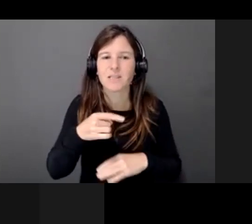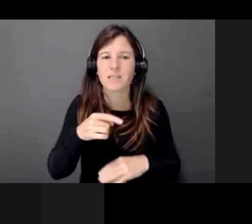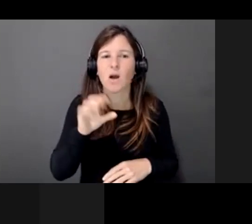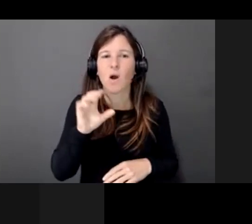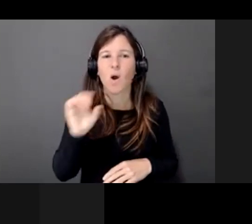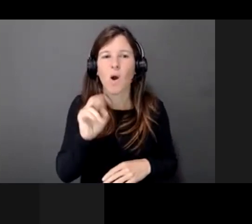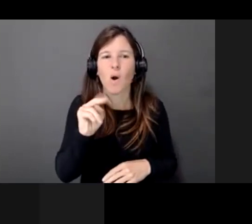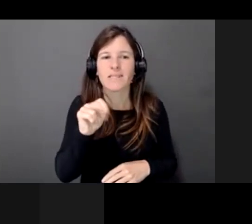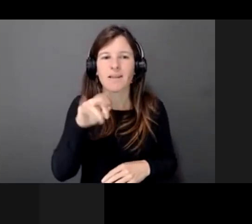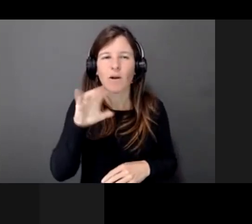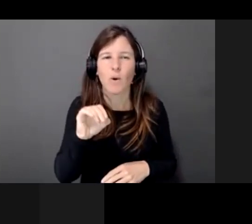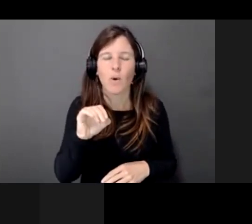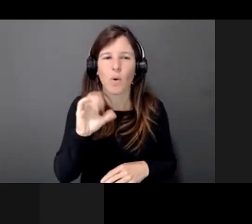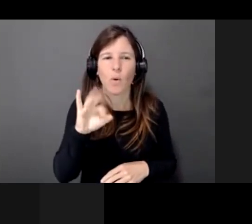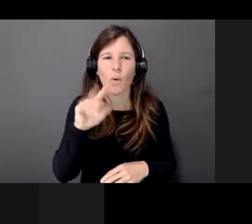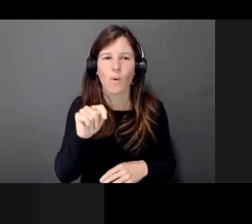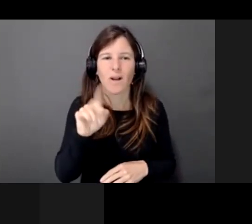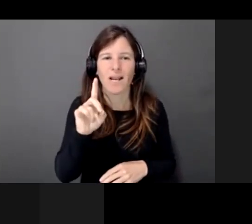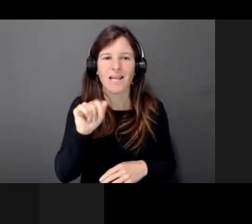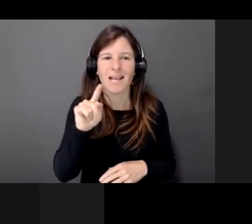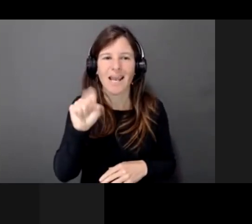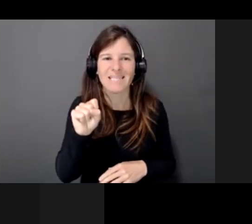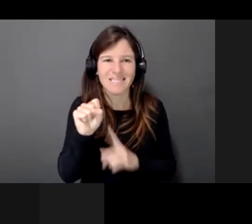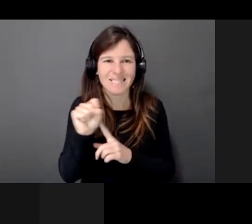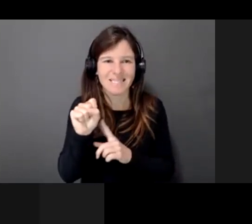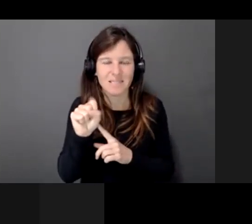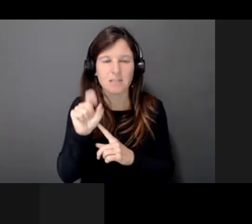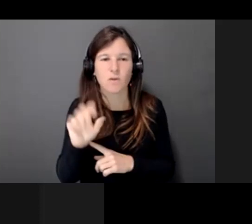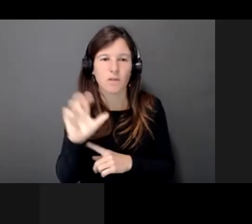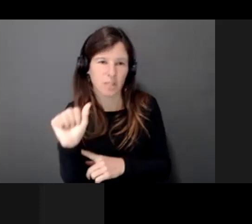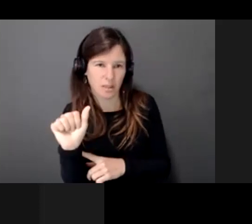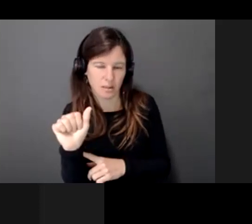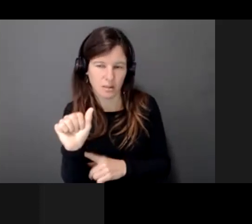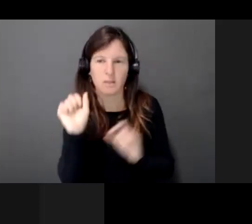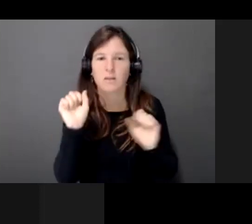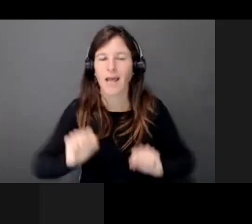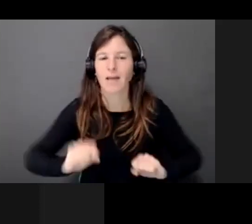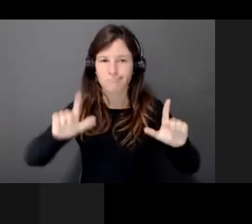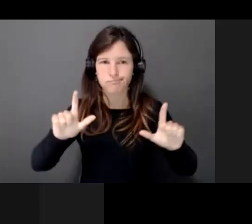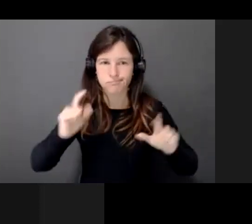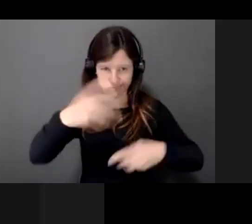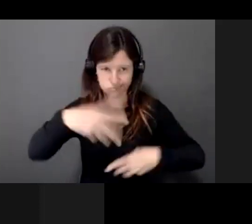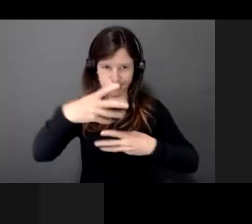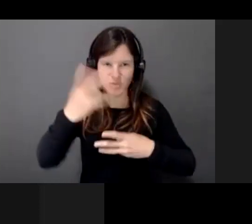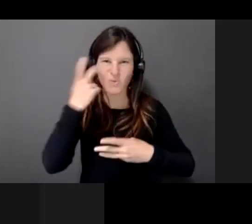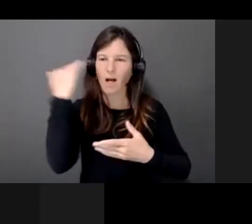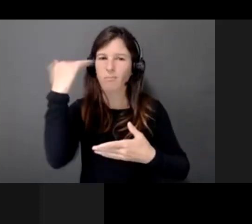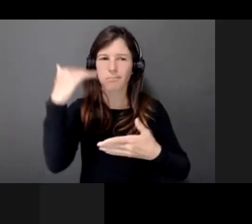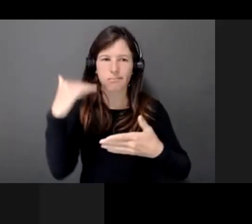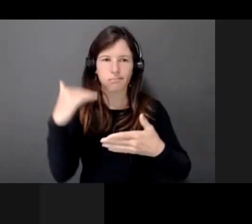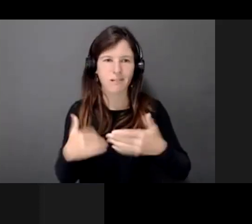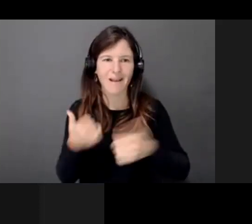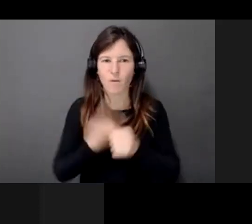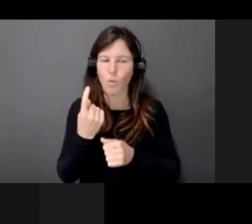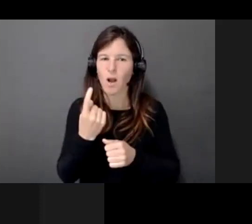ontariocourtdates, plural.ca. And you'll find a list of everybody who's appearing in a court for that day.